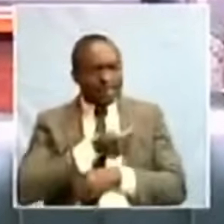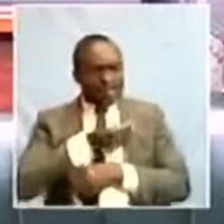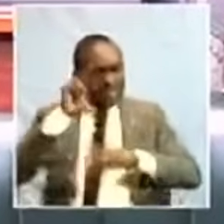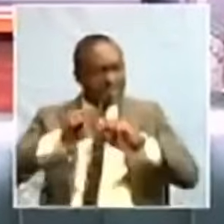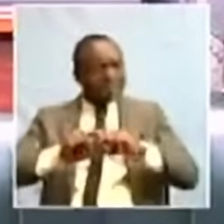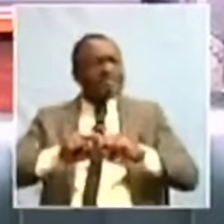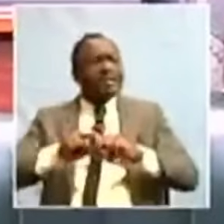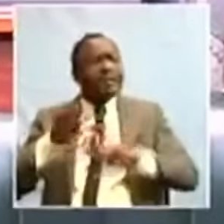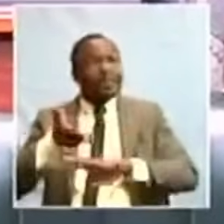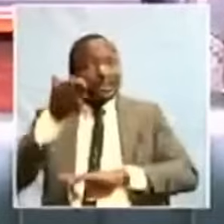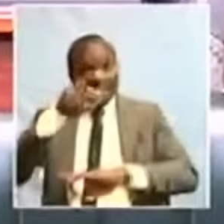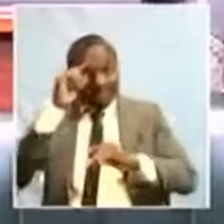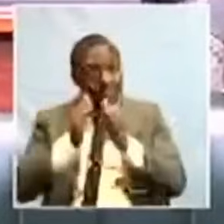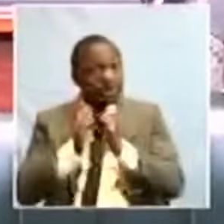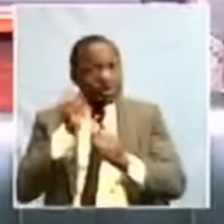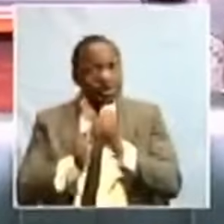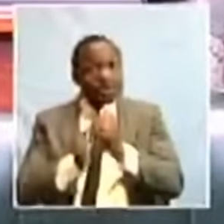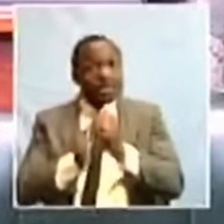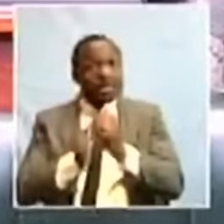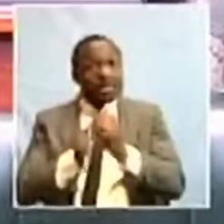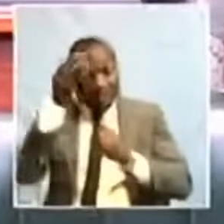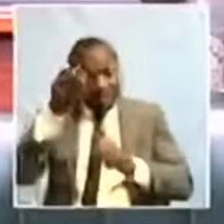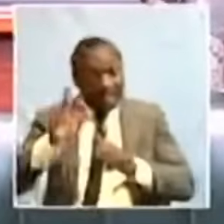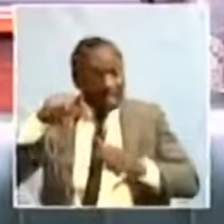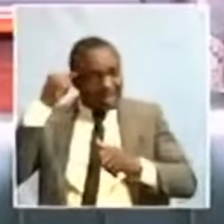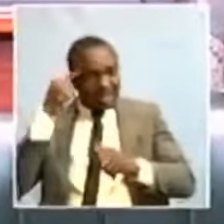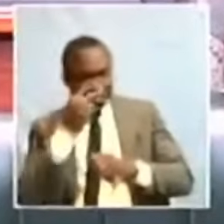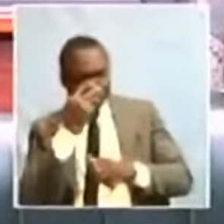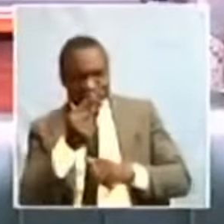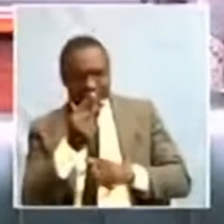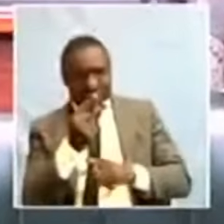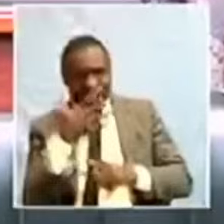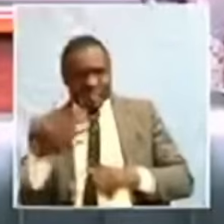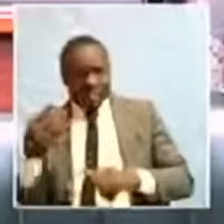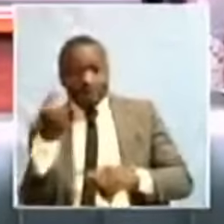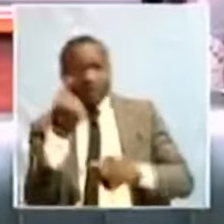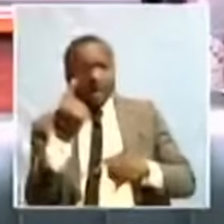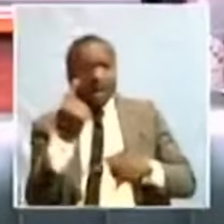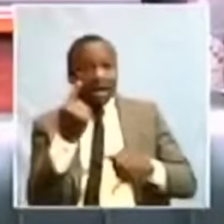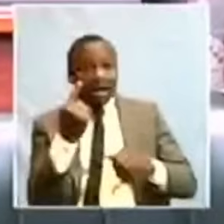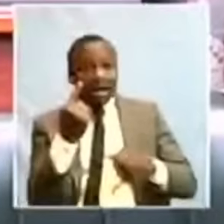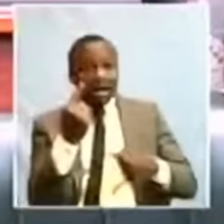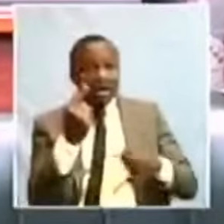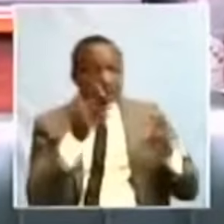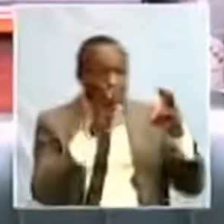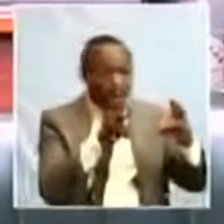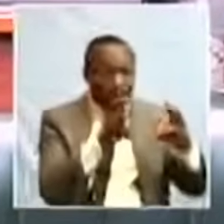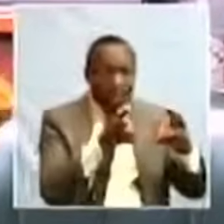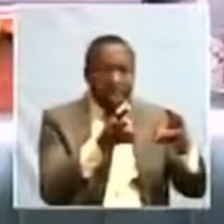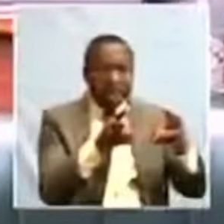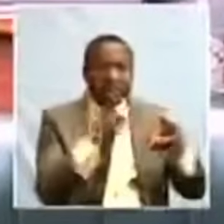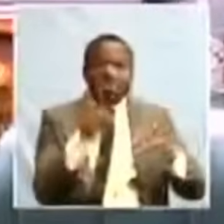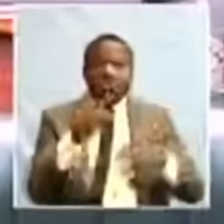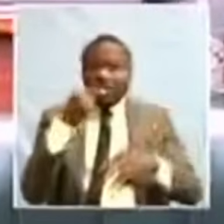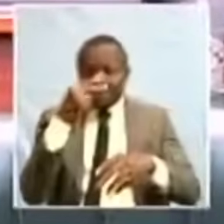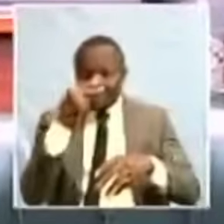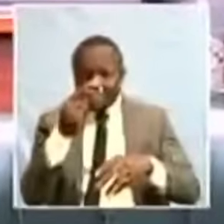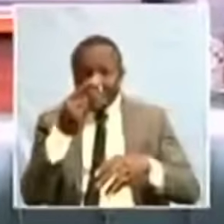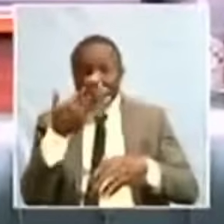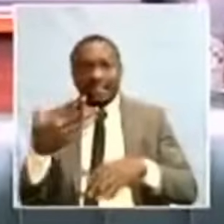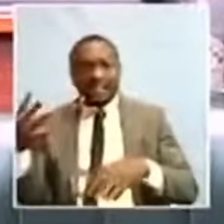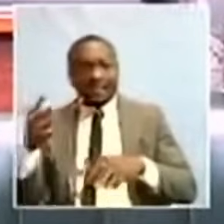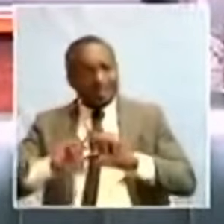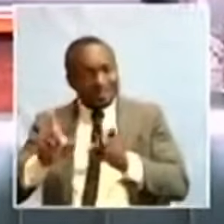up. Because we are in government now, we are seeing things from one angle. You are seeing things from another angle. Let's